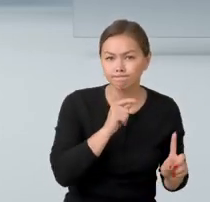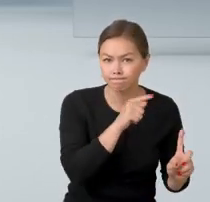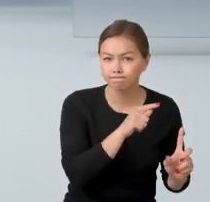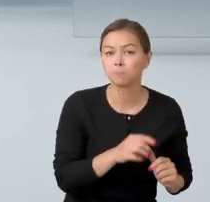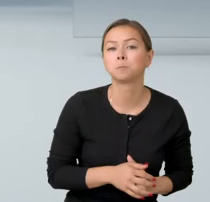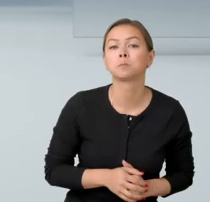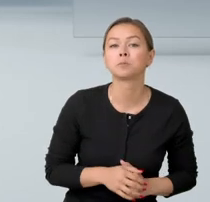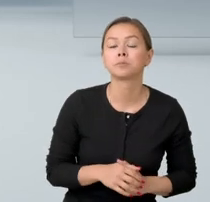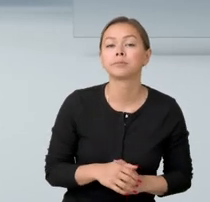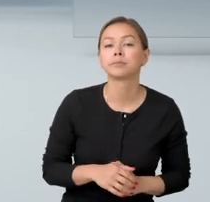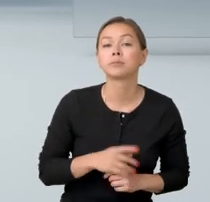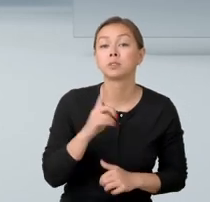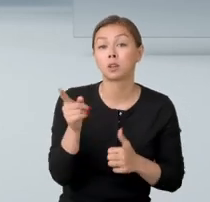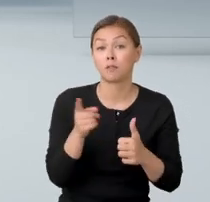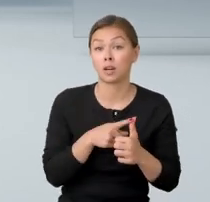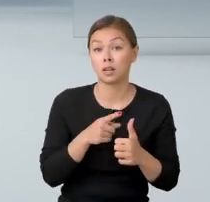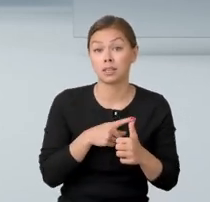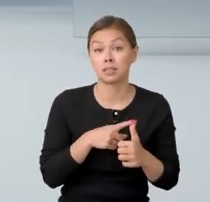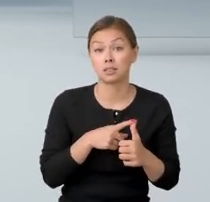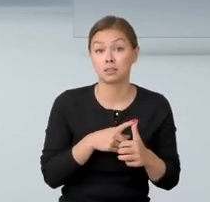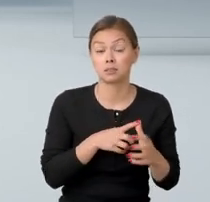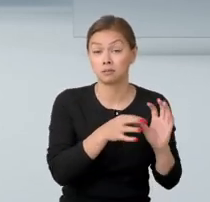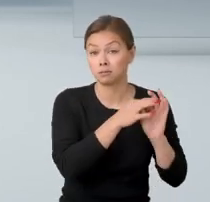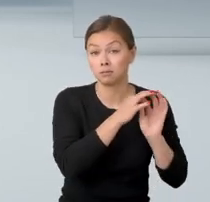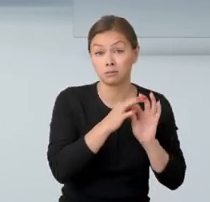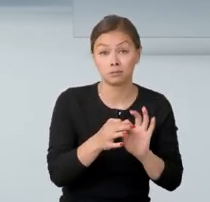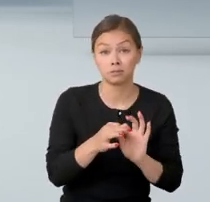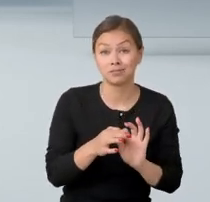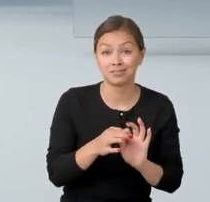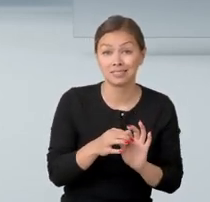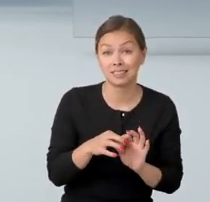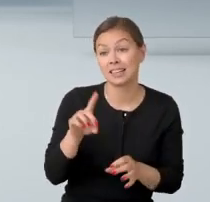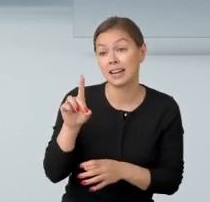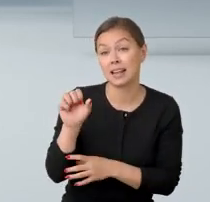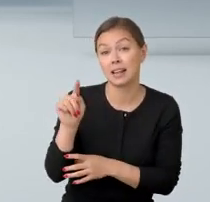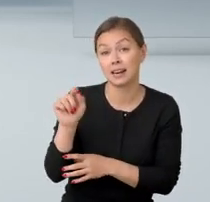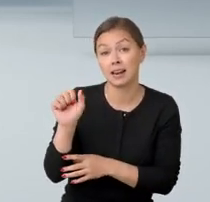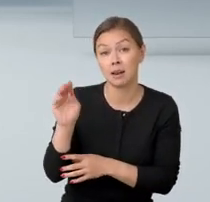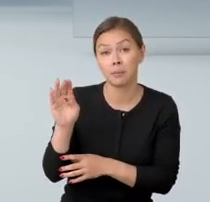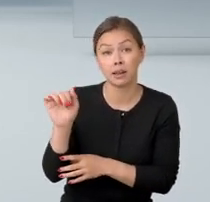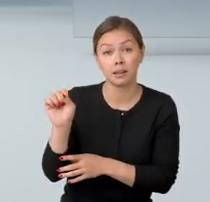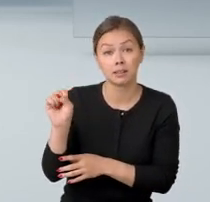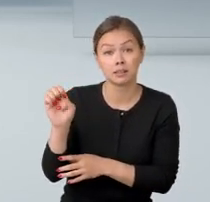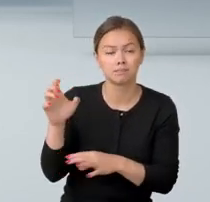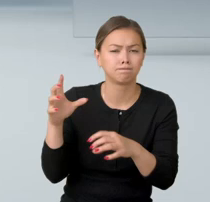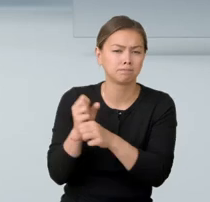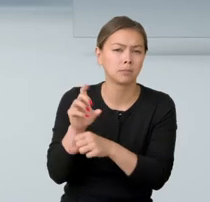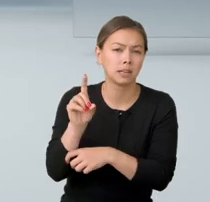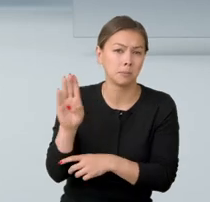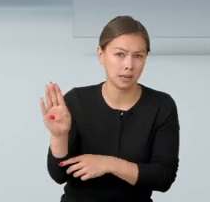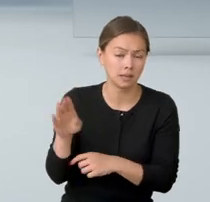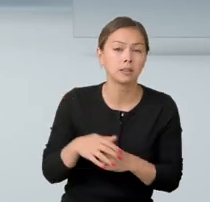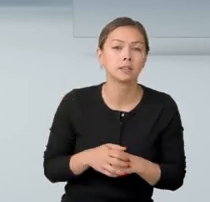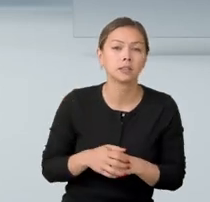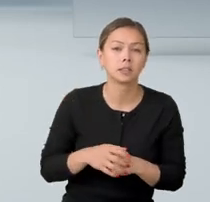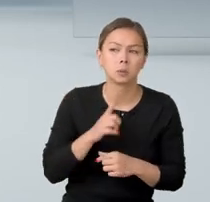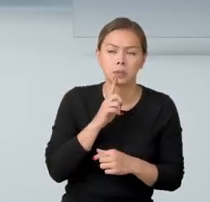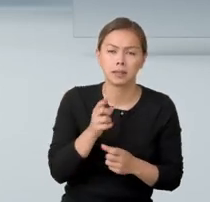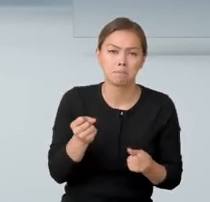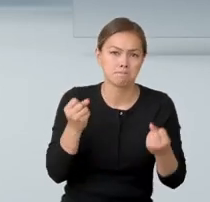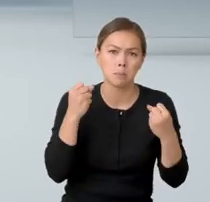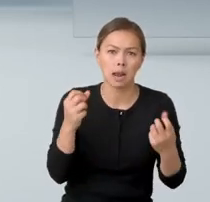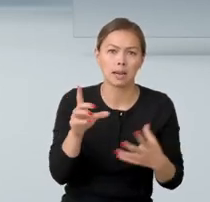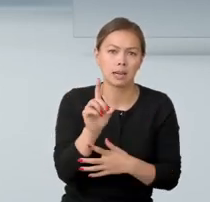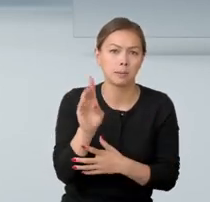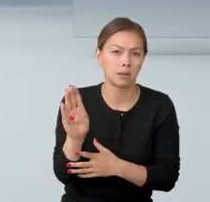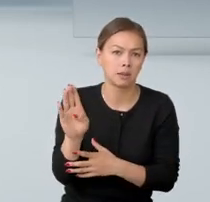is having so first of all about the database so